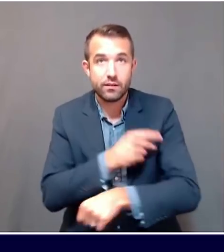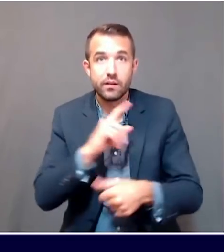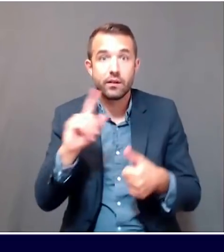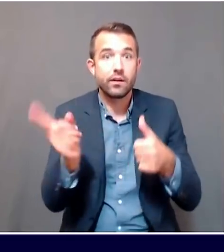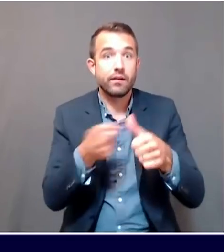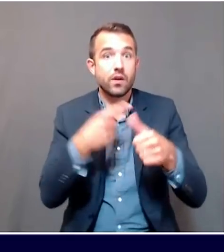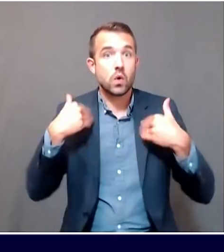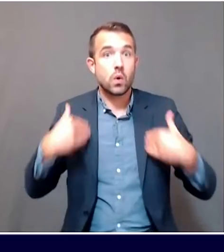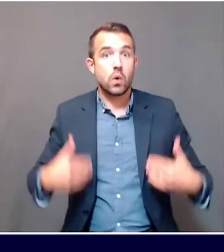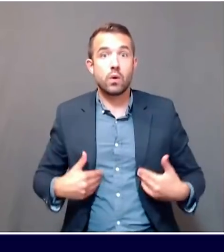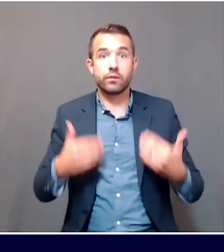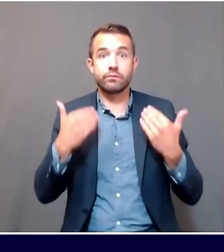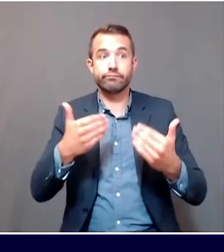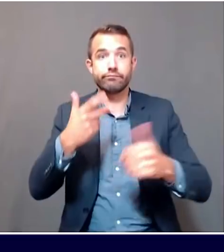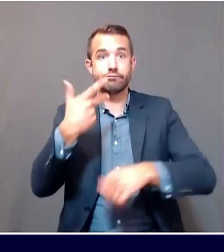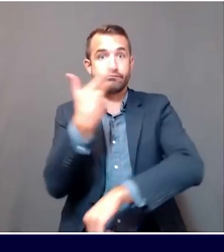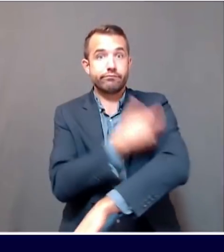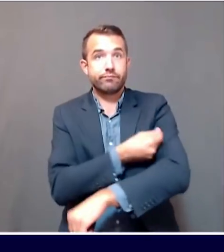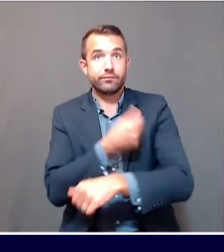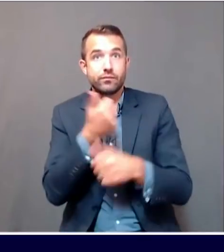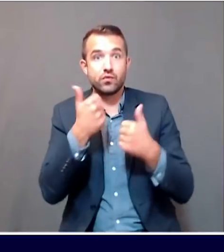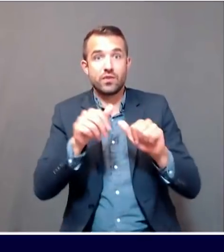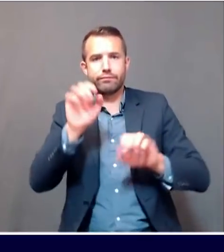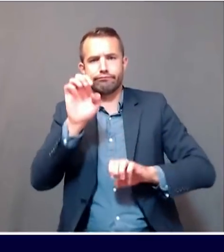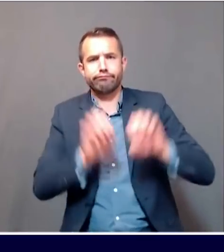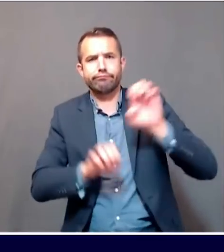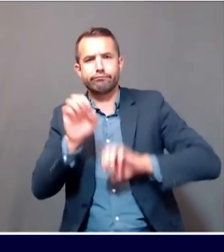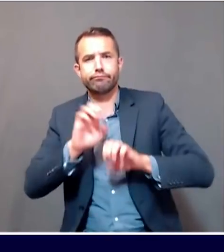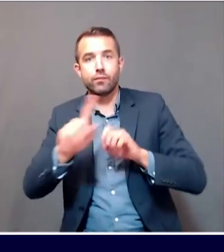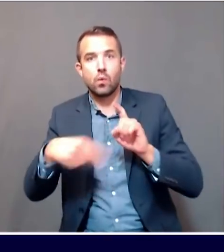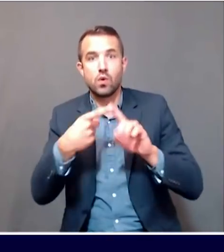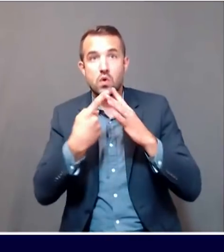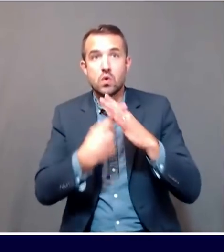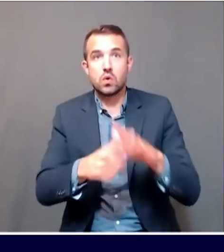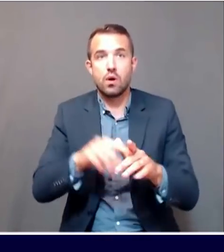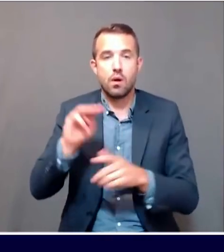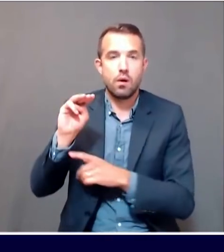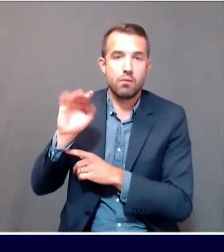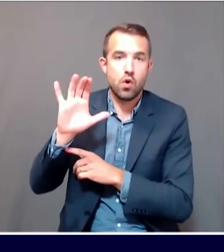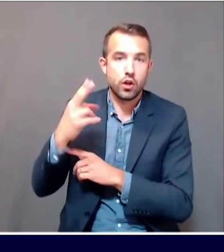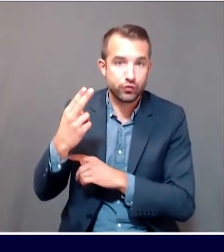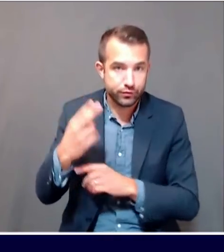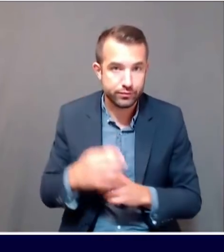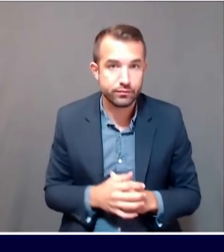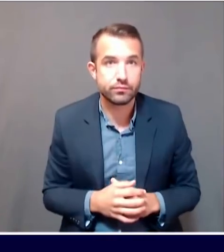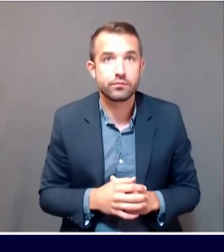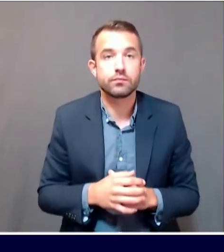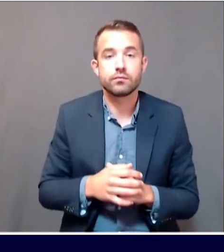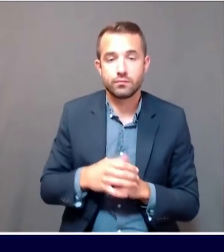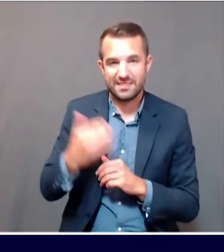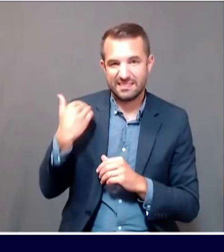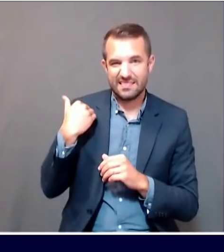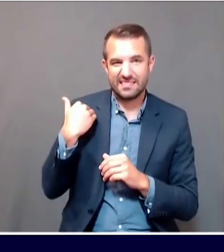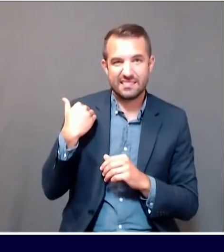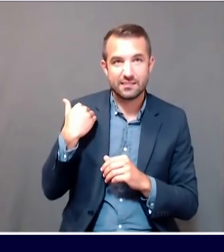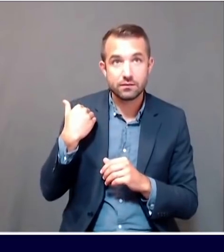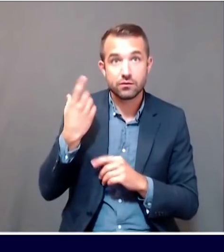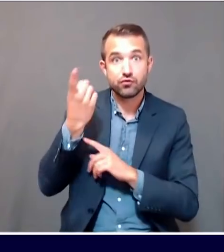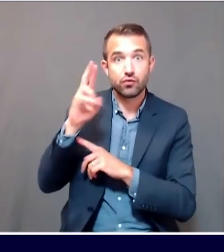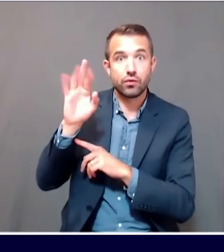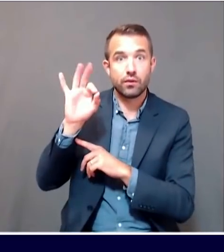sure, no one, not even Dr. Fauci, knows when a vaccine will be fully developed and ready for